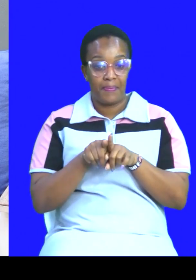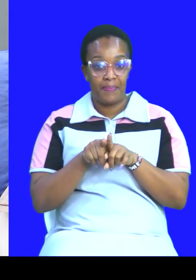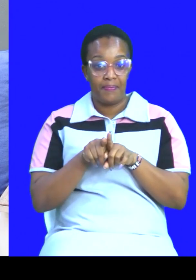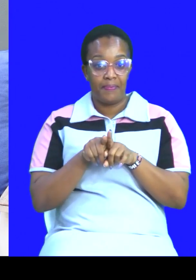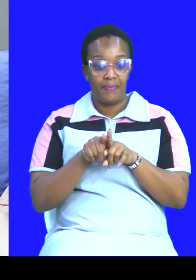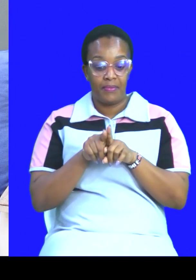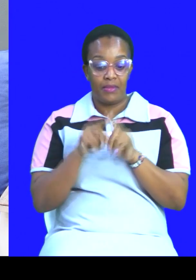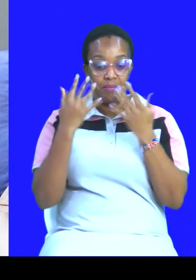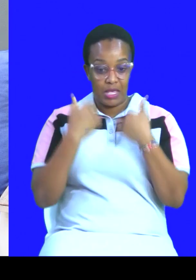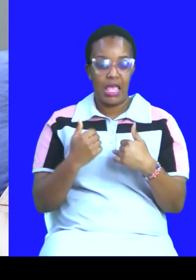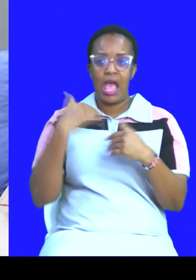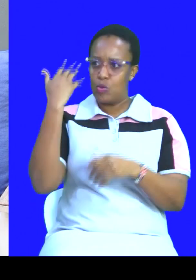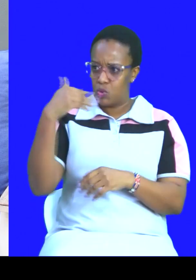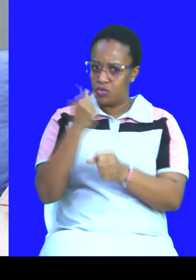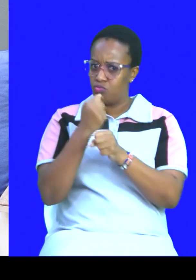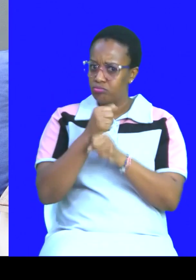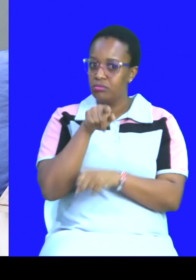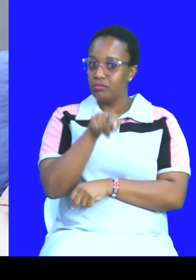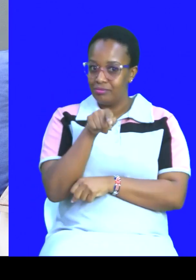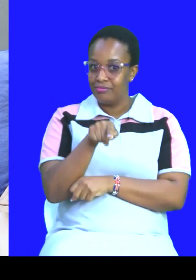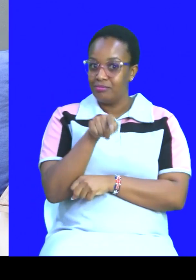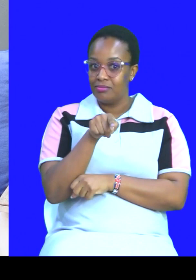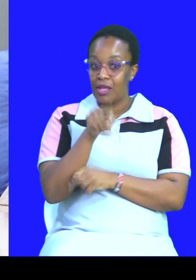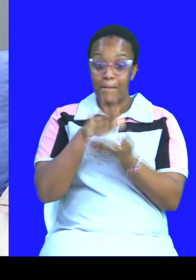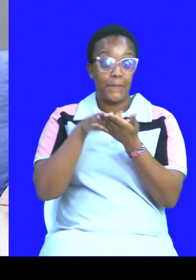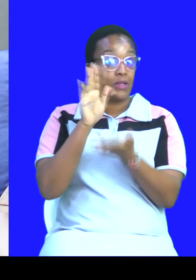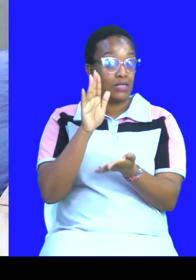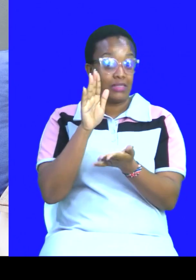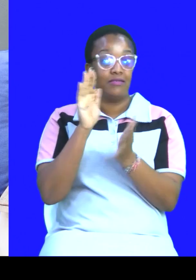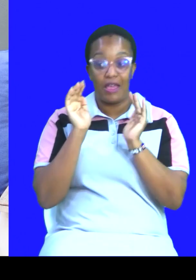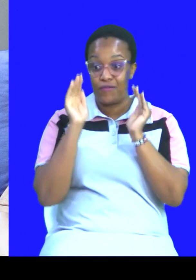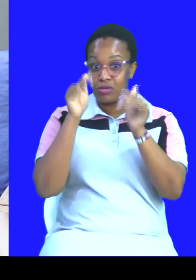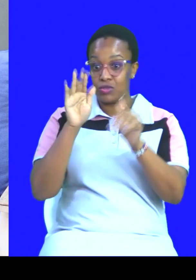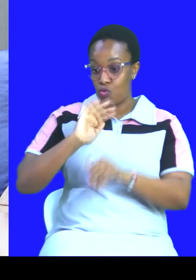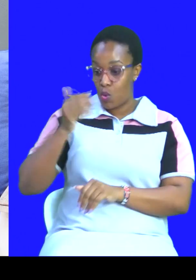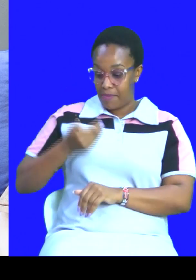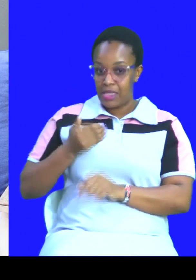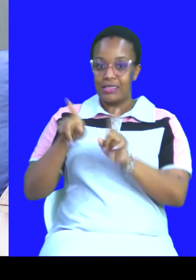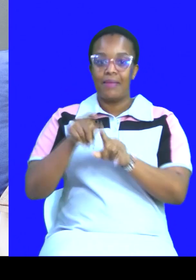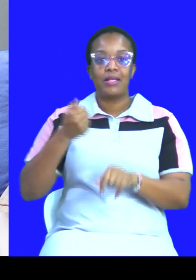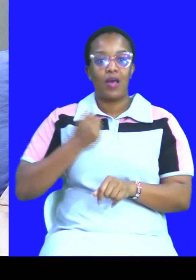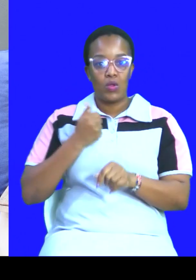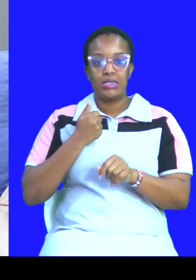I usually do that mostly to women and girls who have albinism.